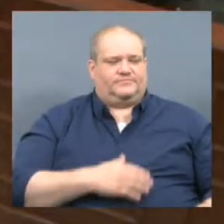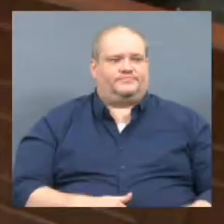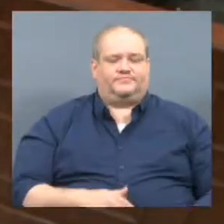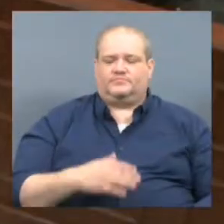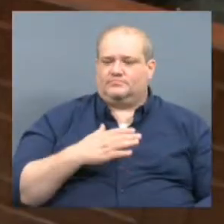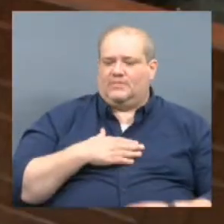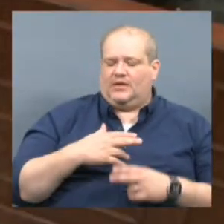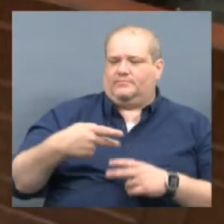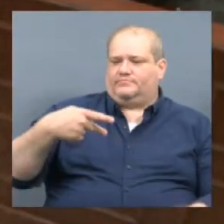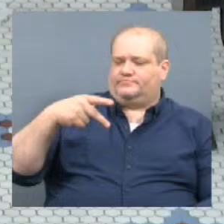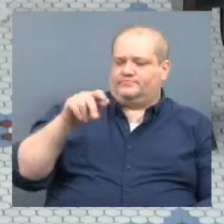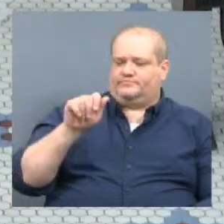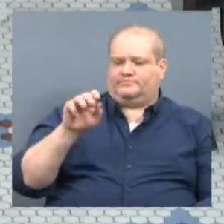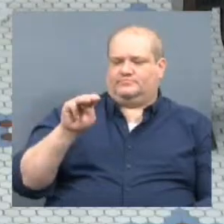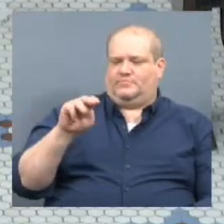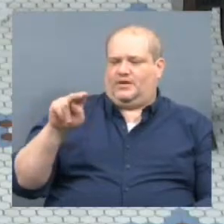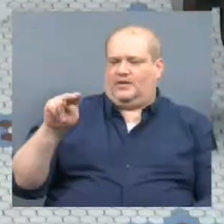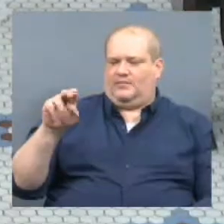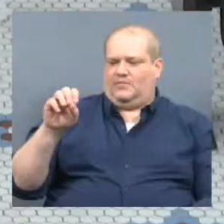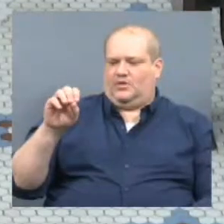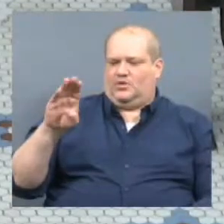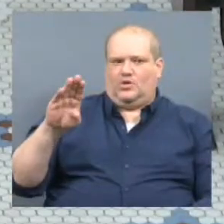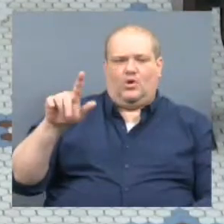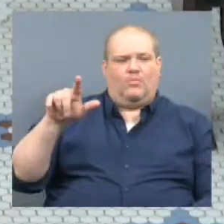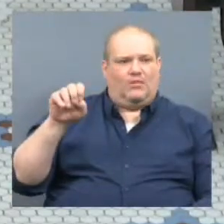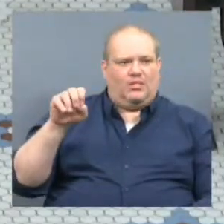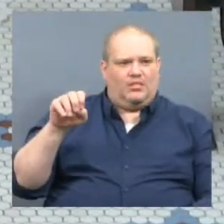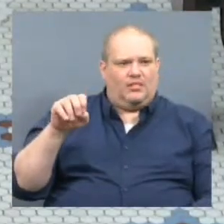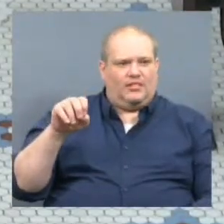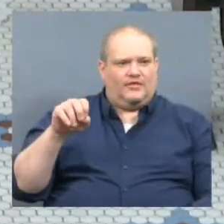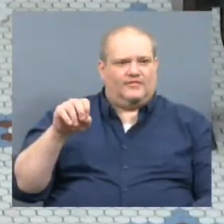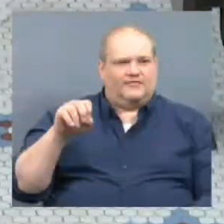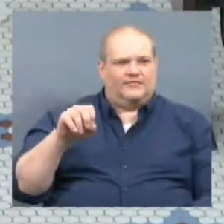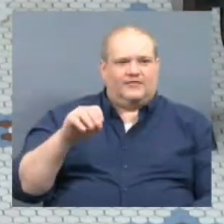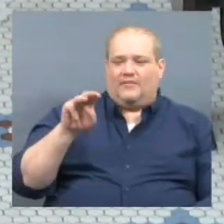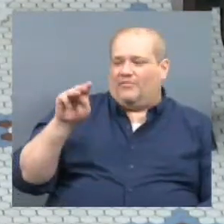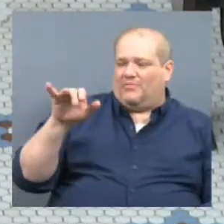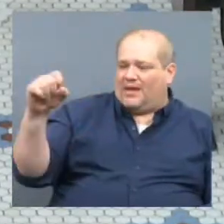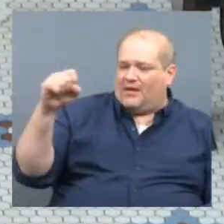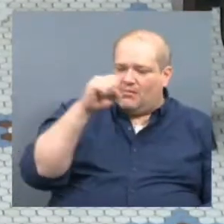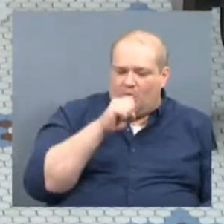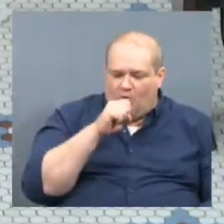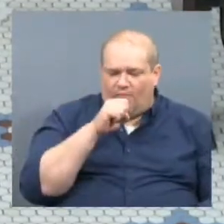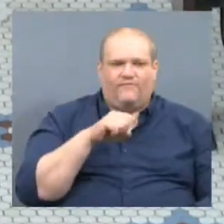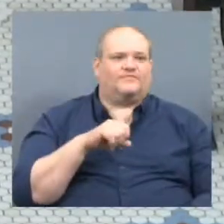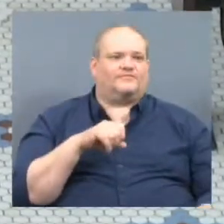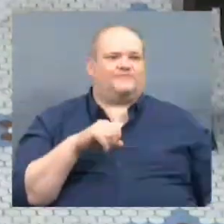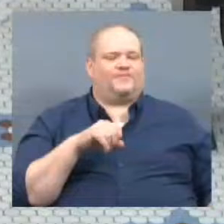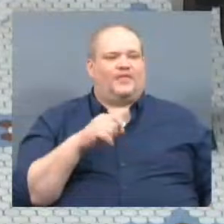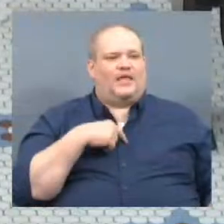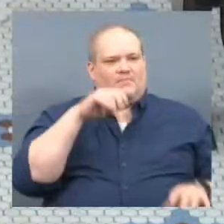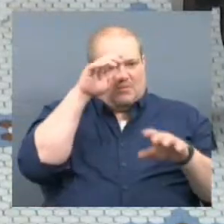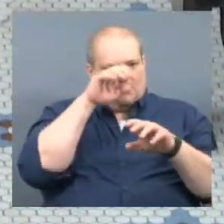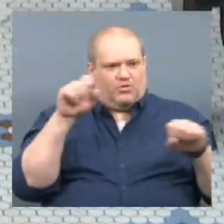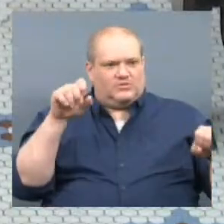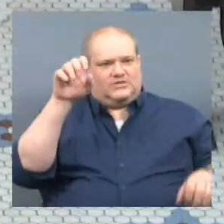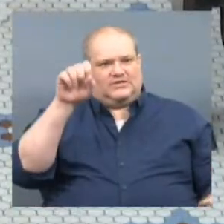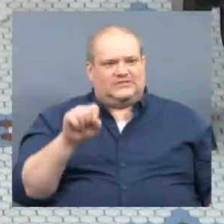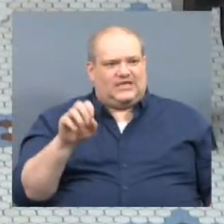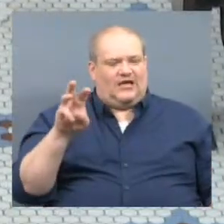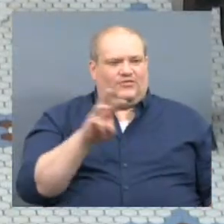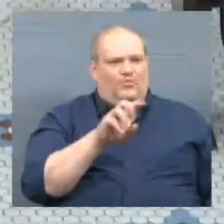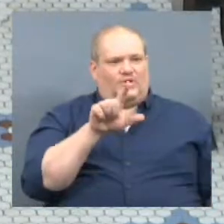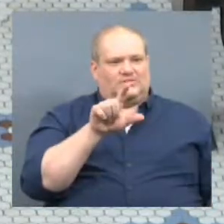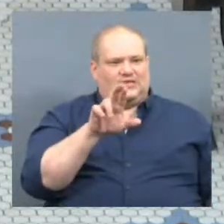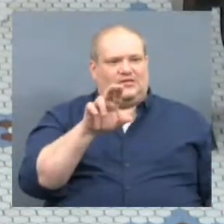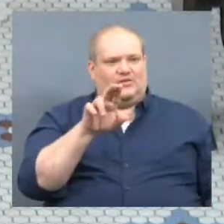I'm Pam Noble. I am not only. And Ms. Noble, I'm sorry, you can move the microphone down if you can. There you I'm go. president of Southwest Little Rock